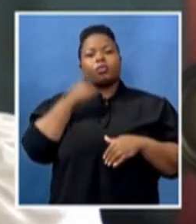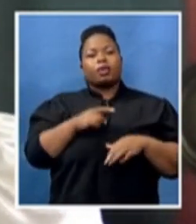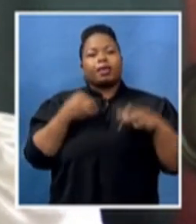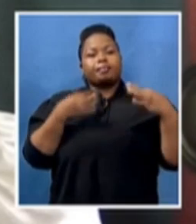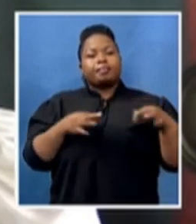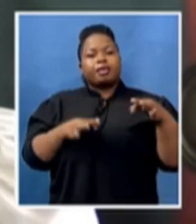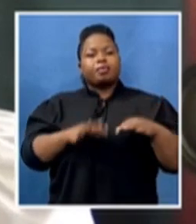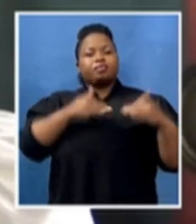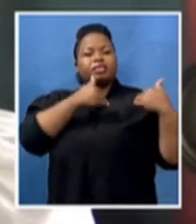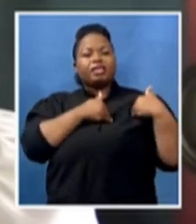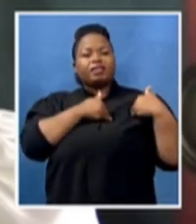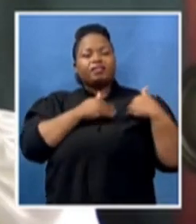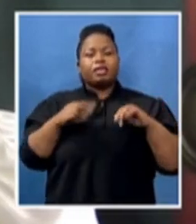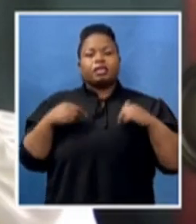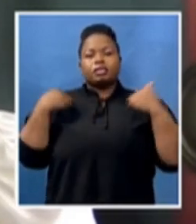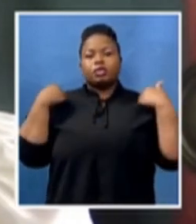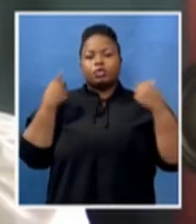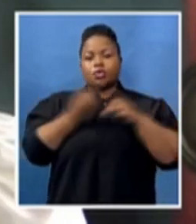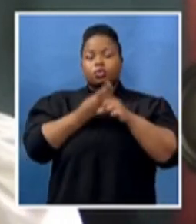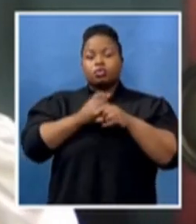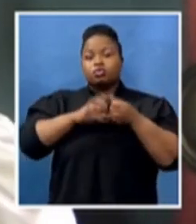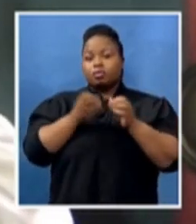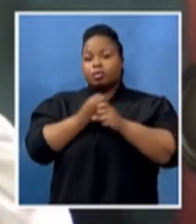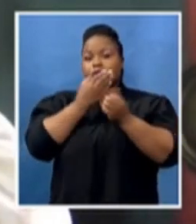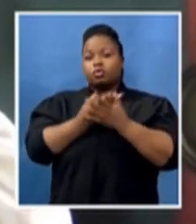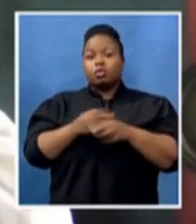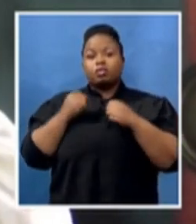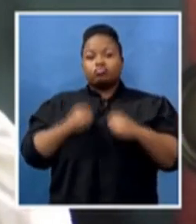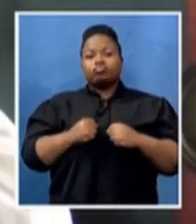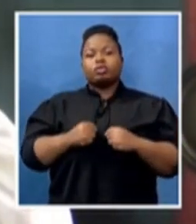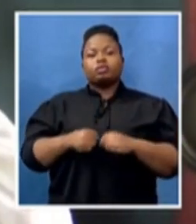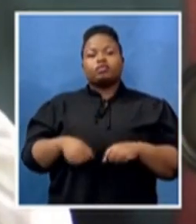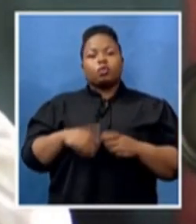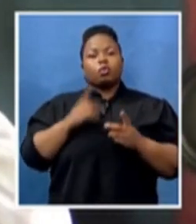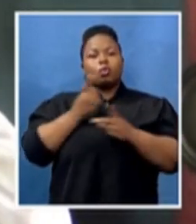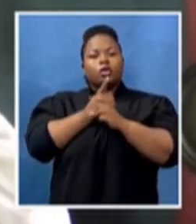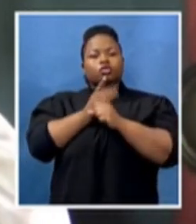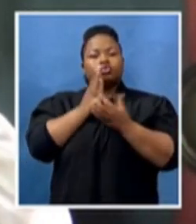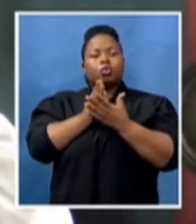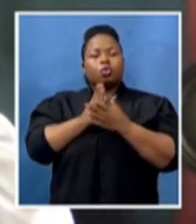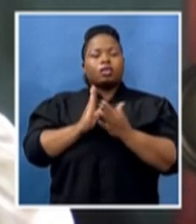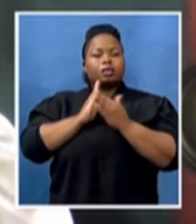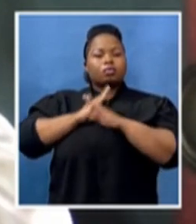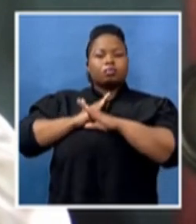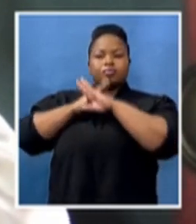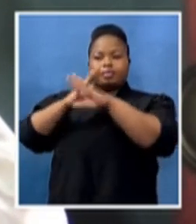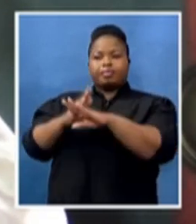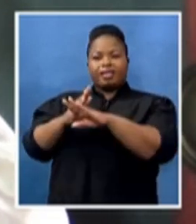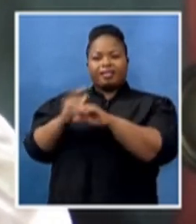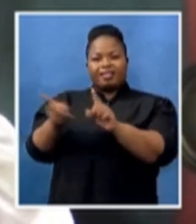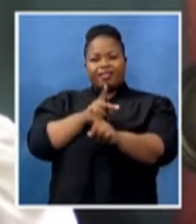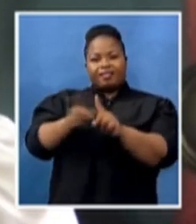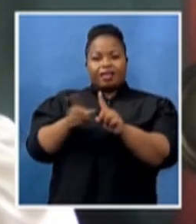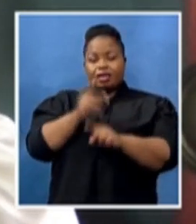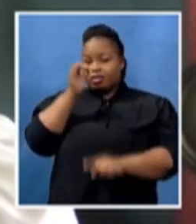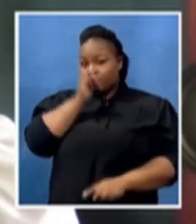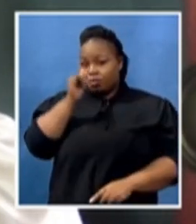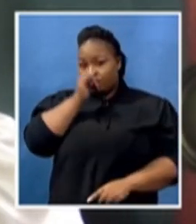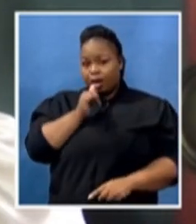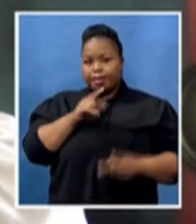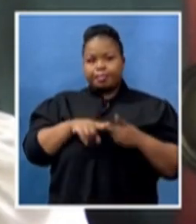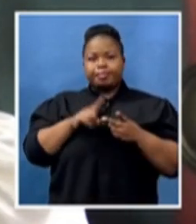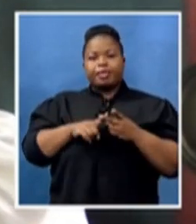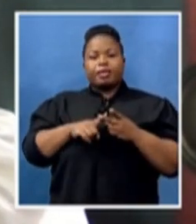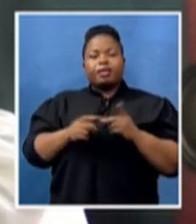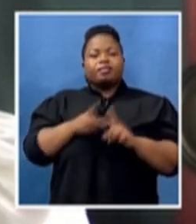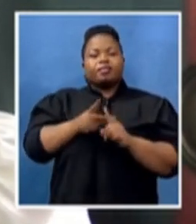justice system, early intervention to prevent violence and crime, victim support, safety through effective and integrated